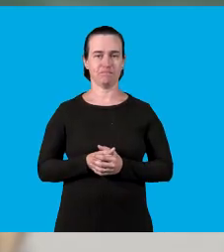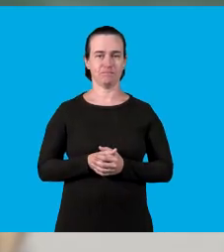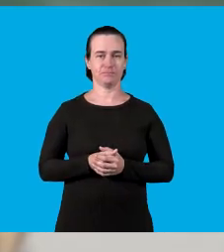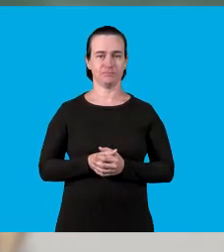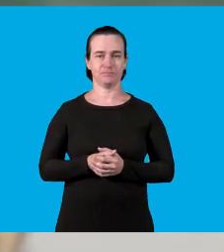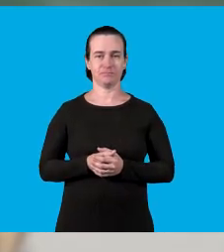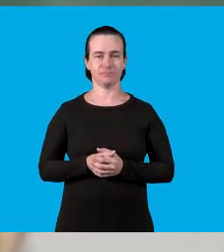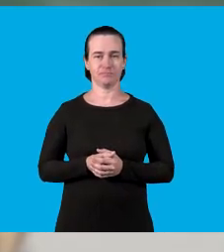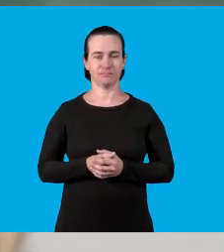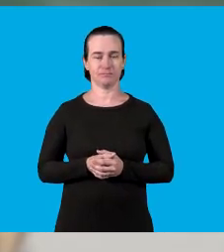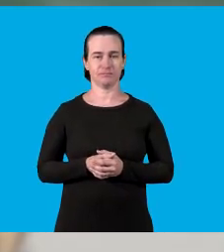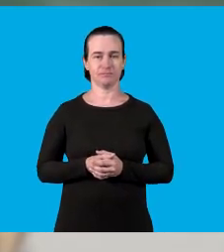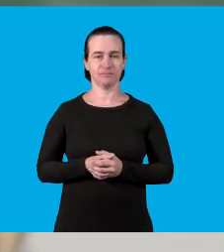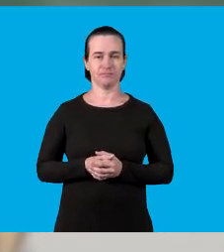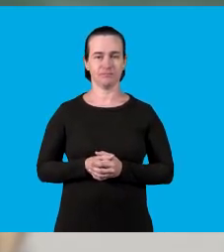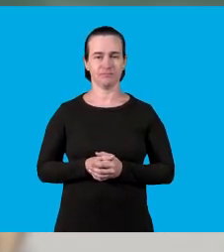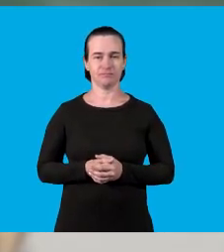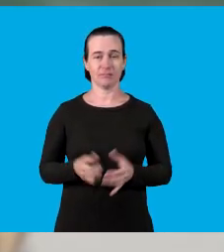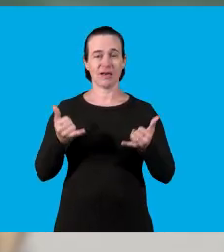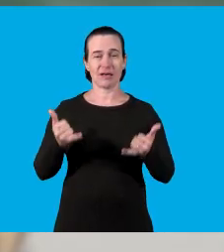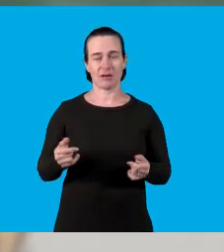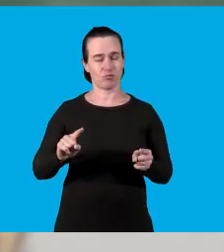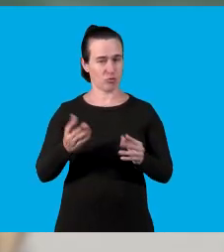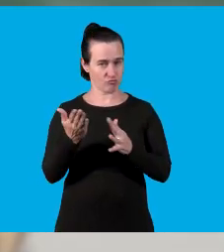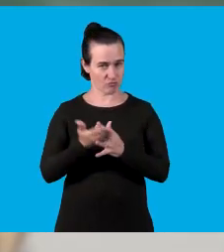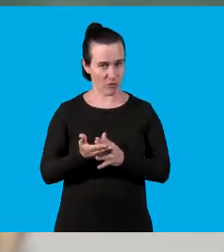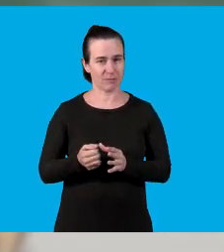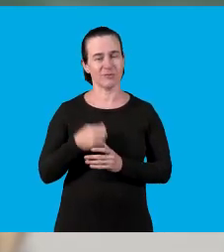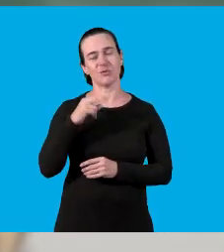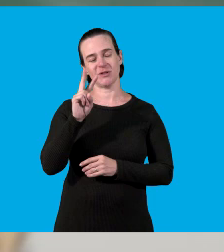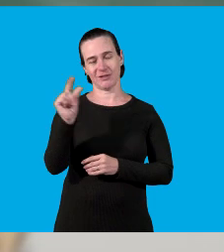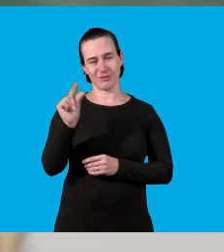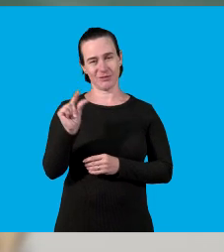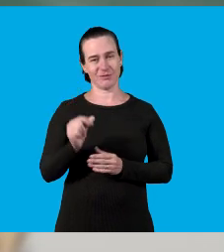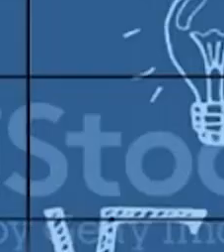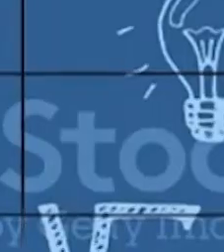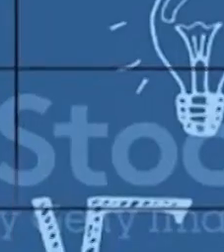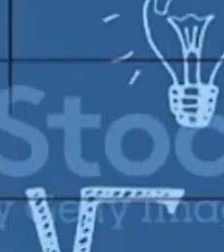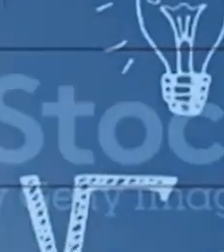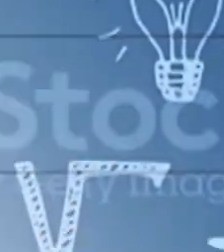Let's stop there for now. Let's go for an ad break. See you shortly.